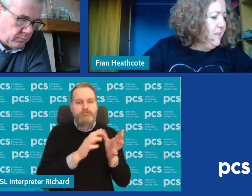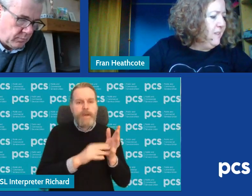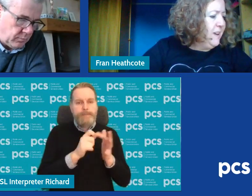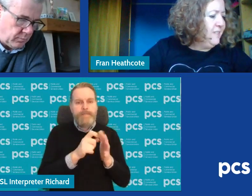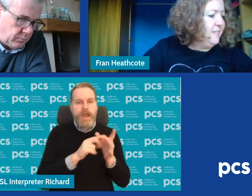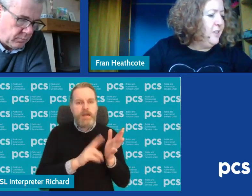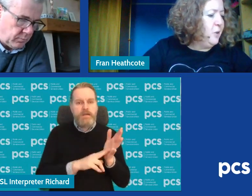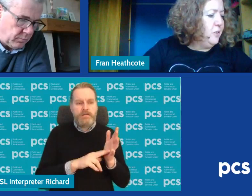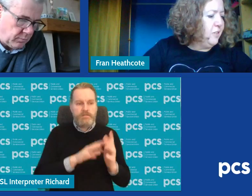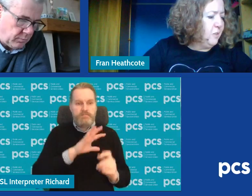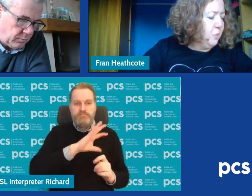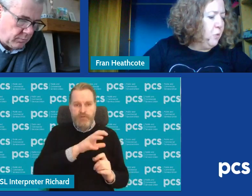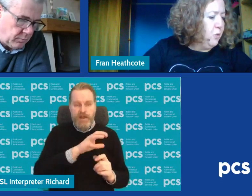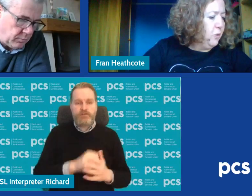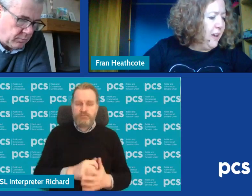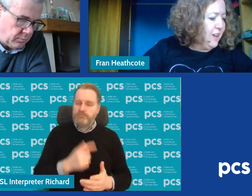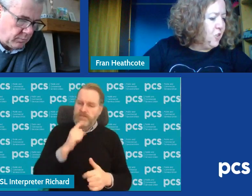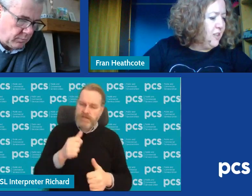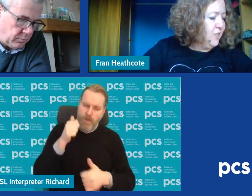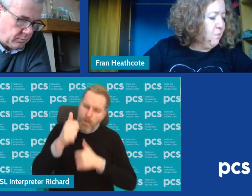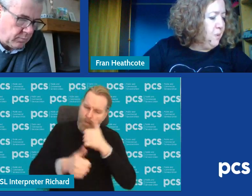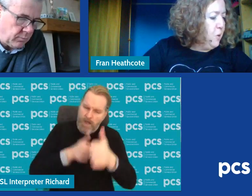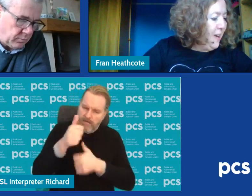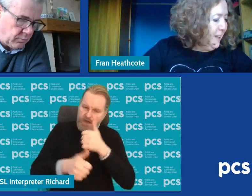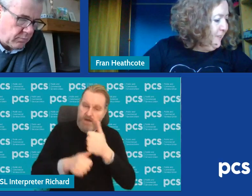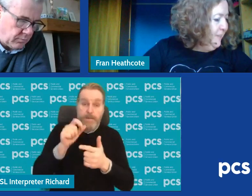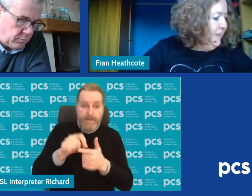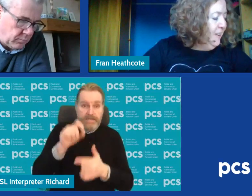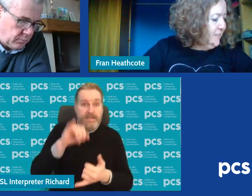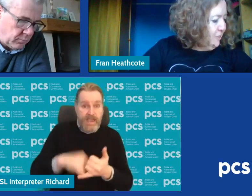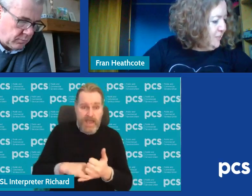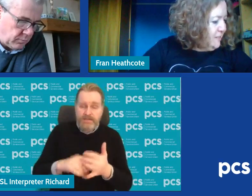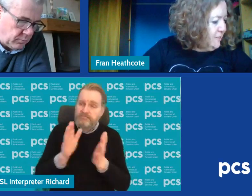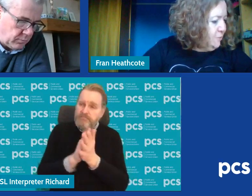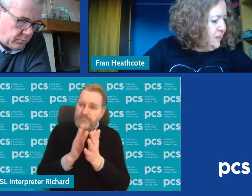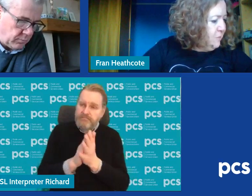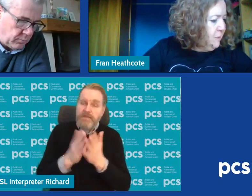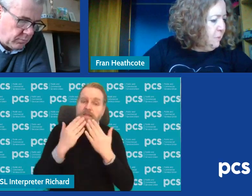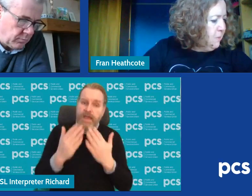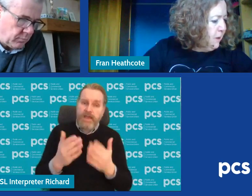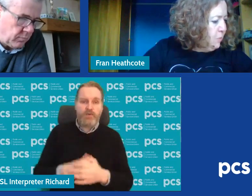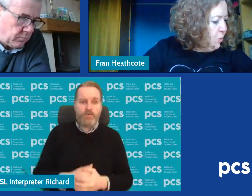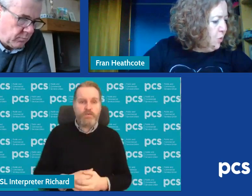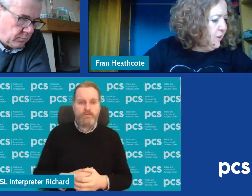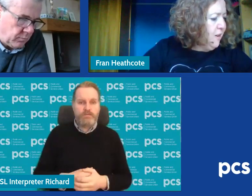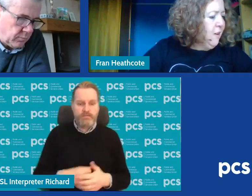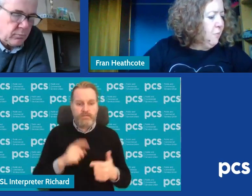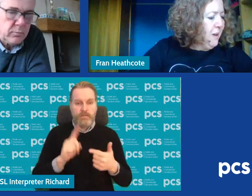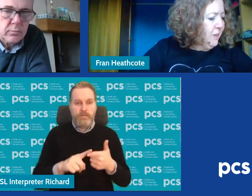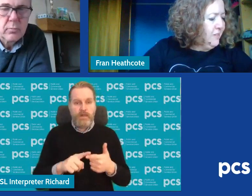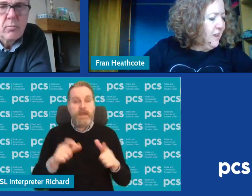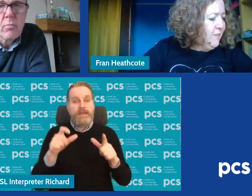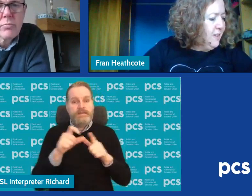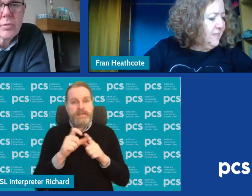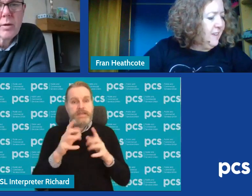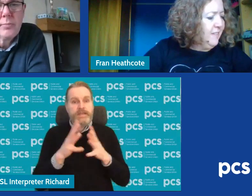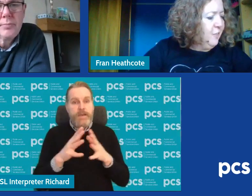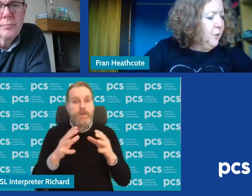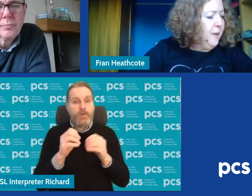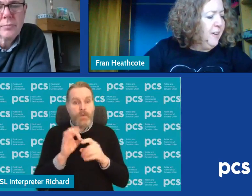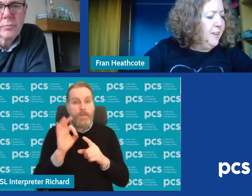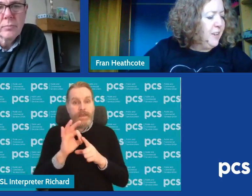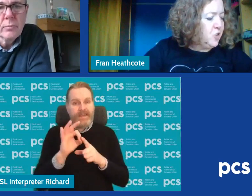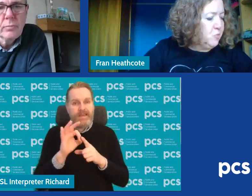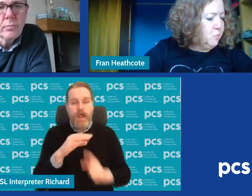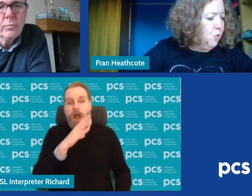done, PCS, and to those that have supported all the action. That's from Bo Allen. Solidarity from DWP Birmingham North, from Health and Safety Executive